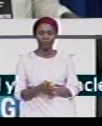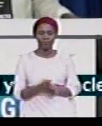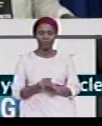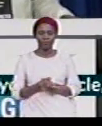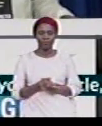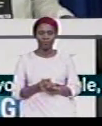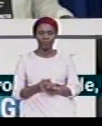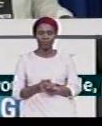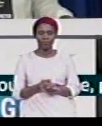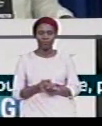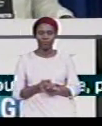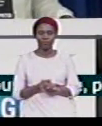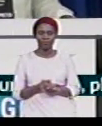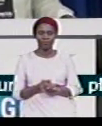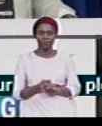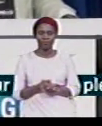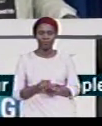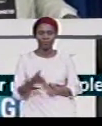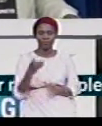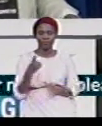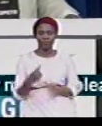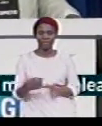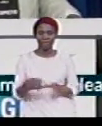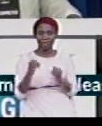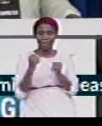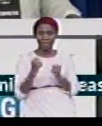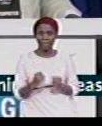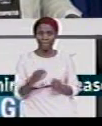A power of God has been released.